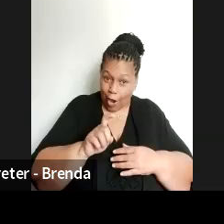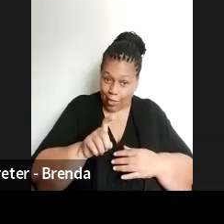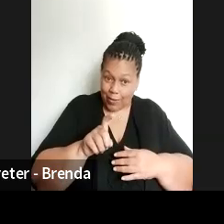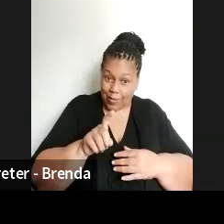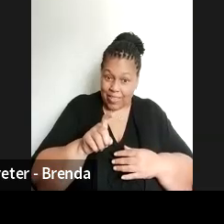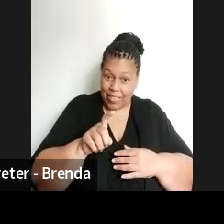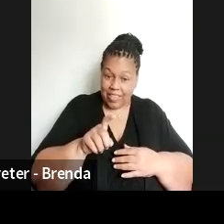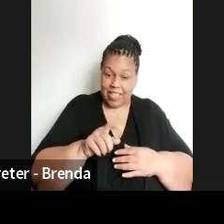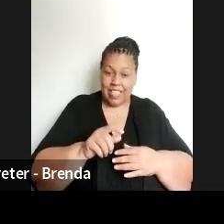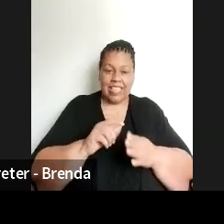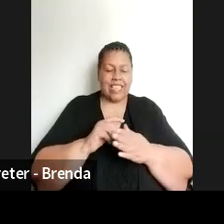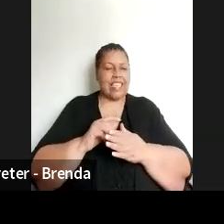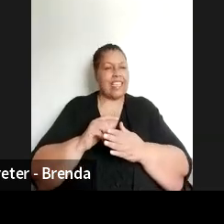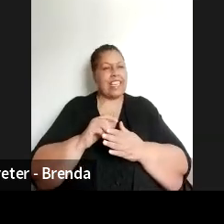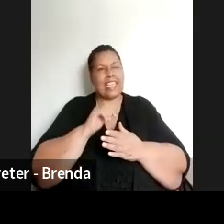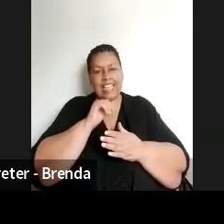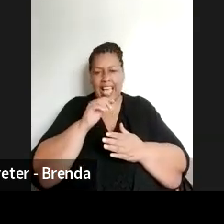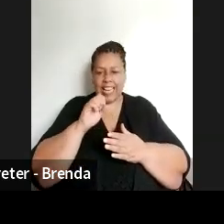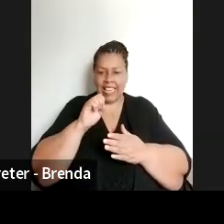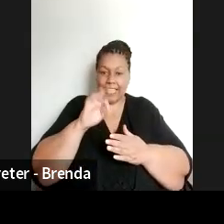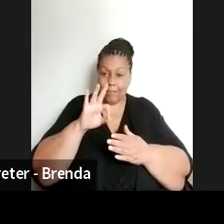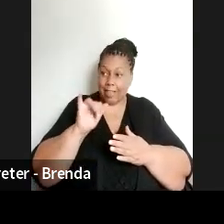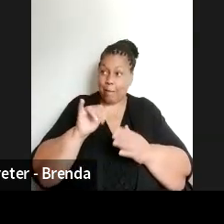Not if that person is my friend.